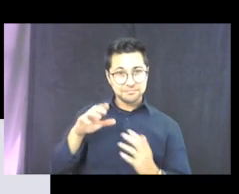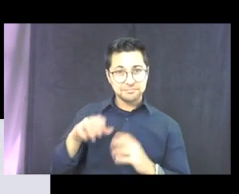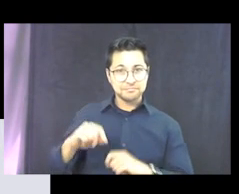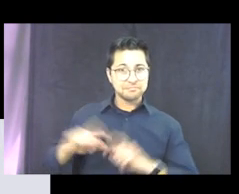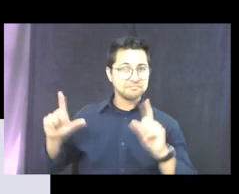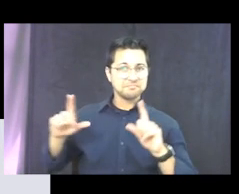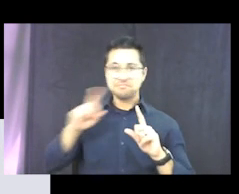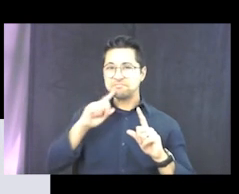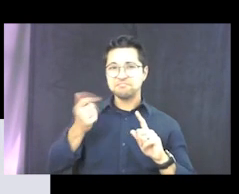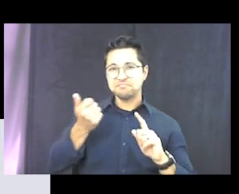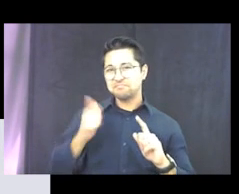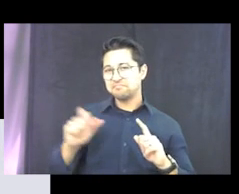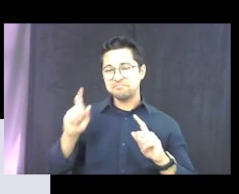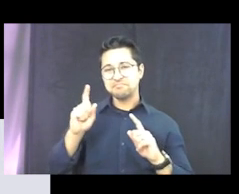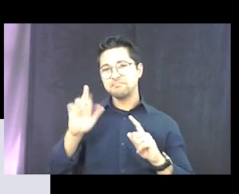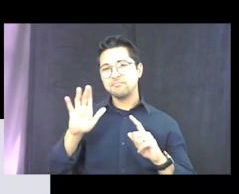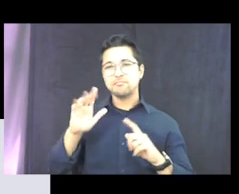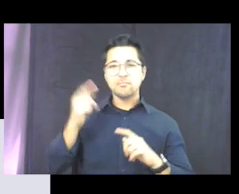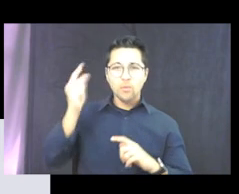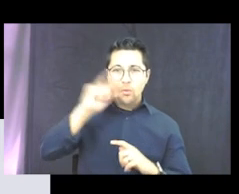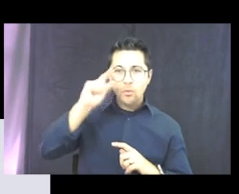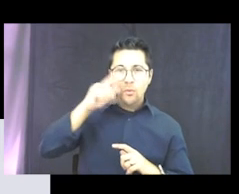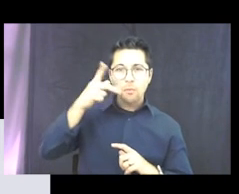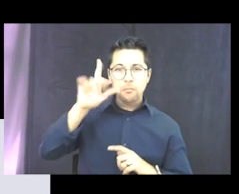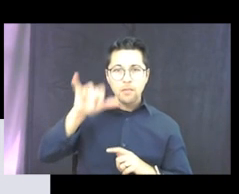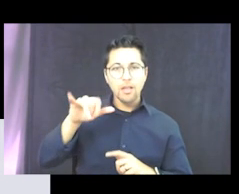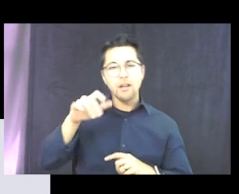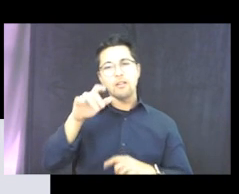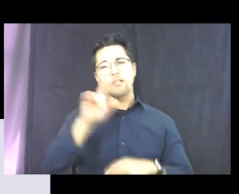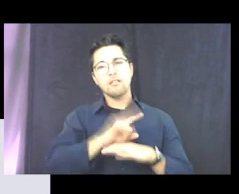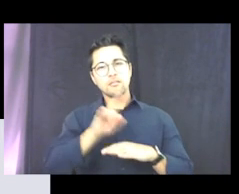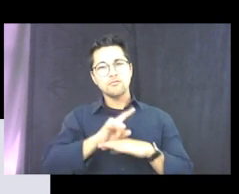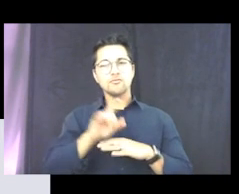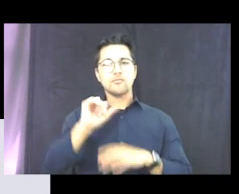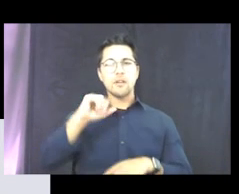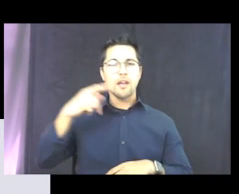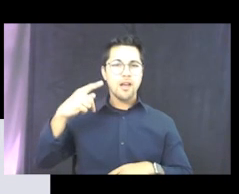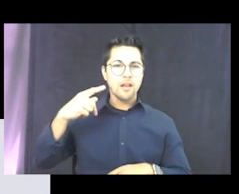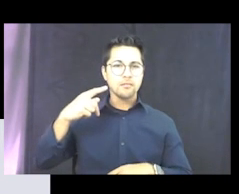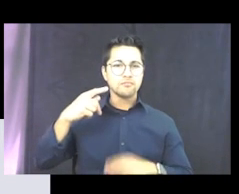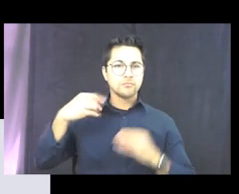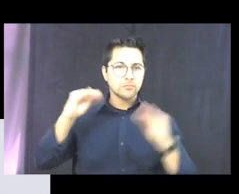any of your Google Play or Android app stores.